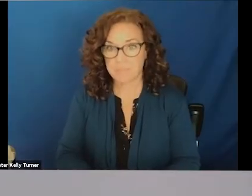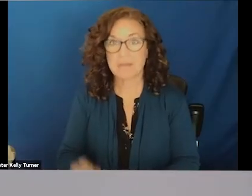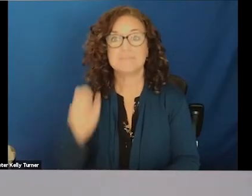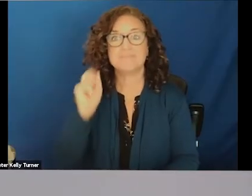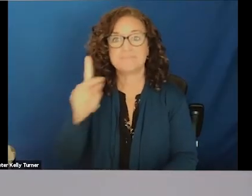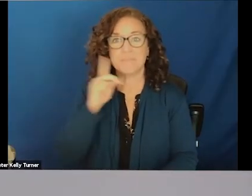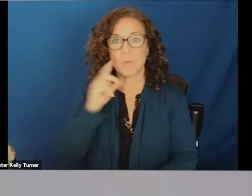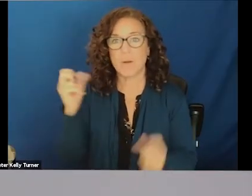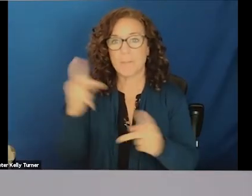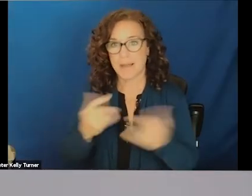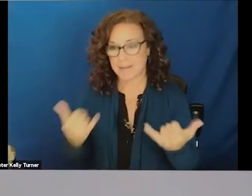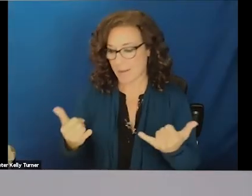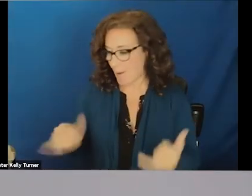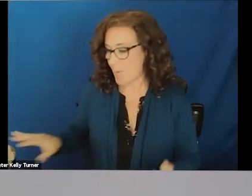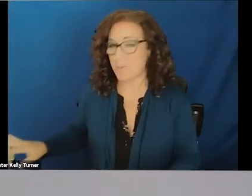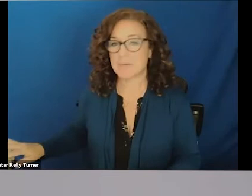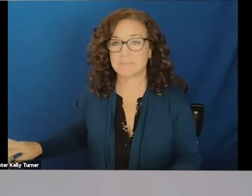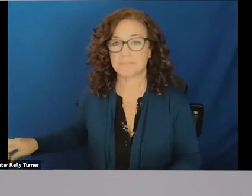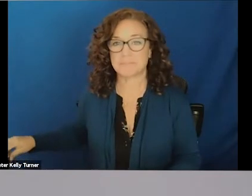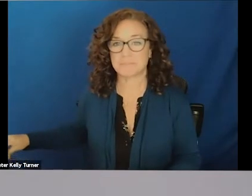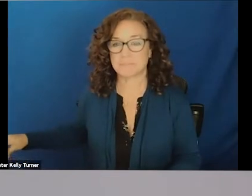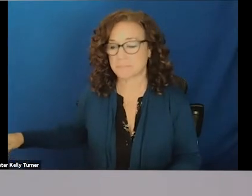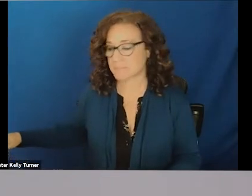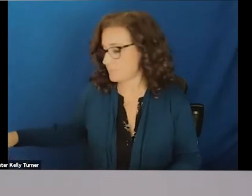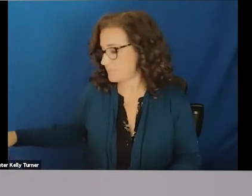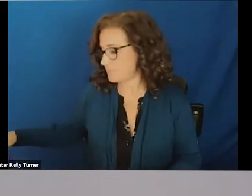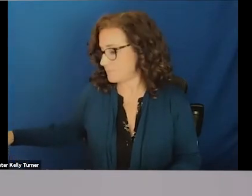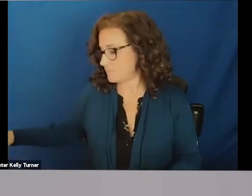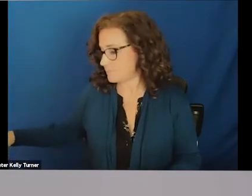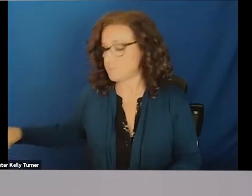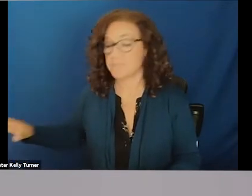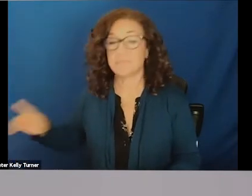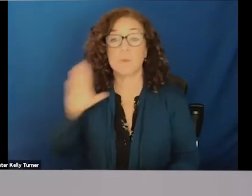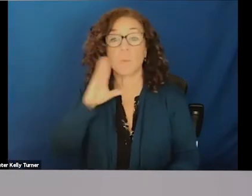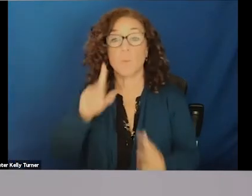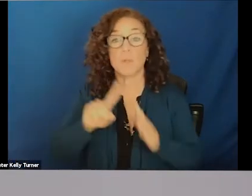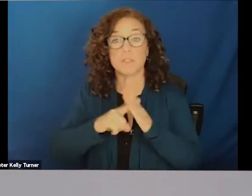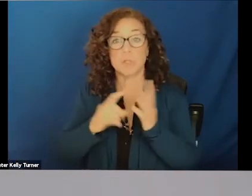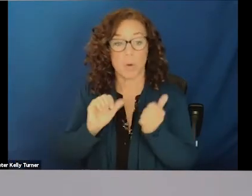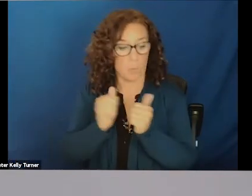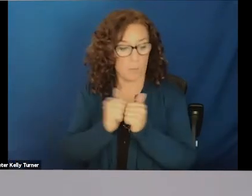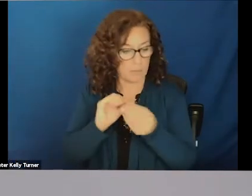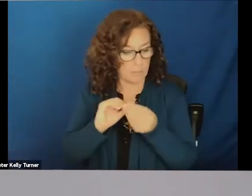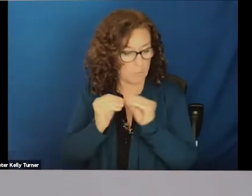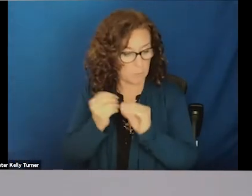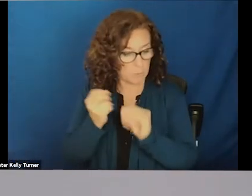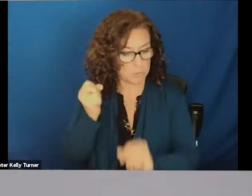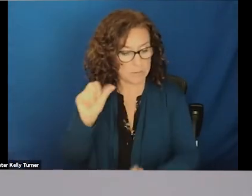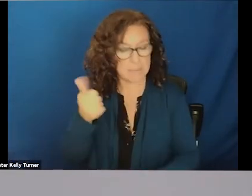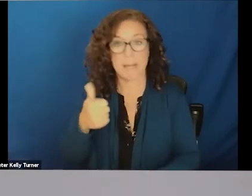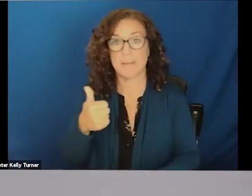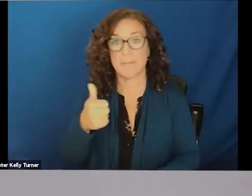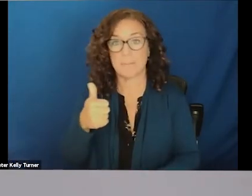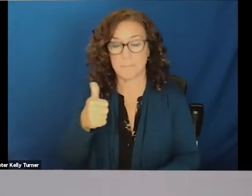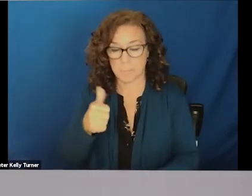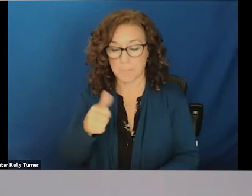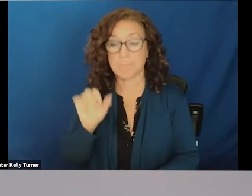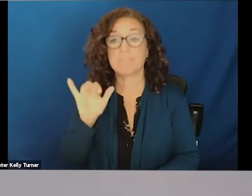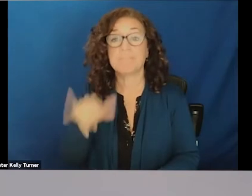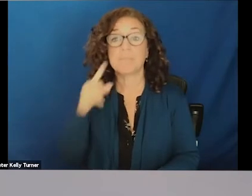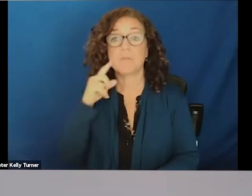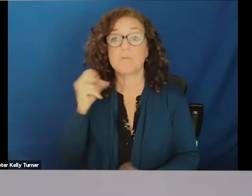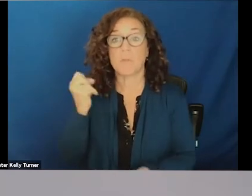We'll return to our action items. We are on number 10. This is for the approval of the